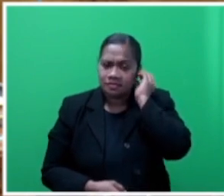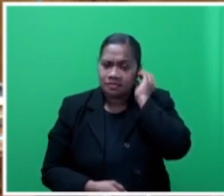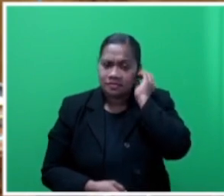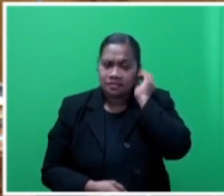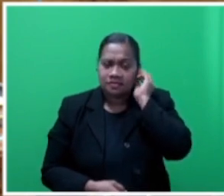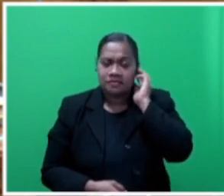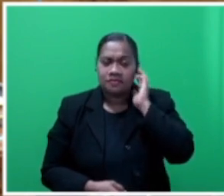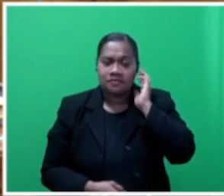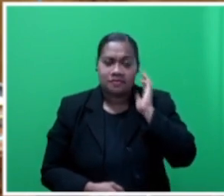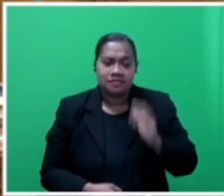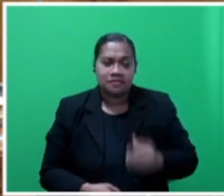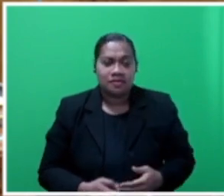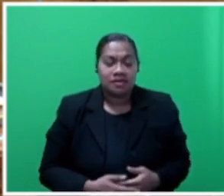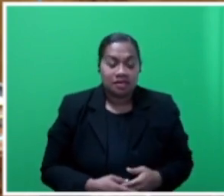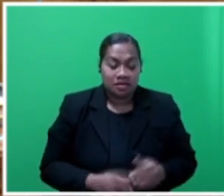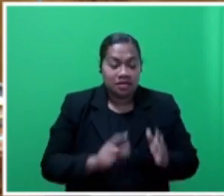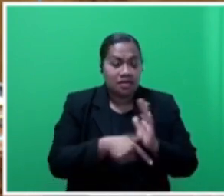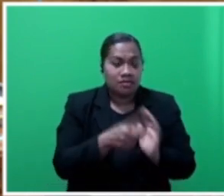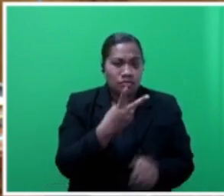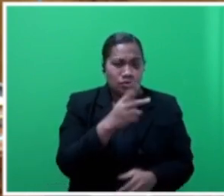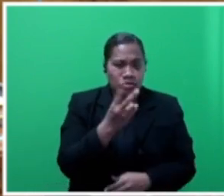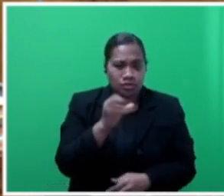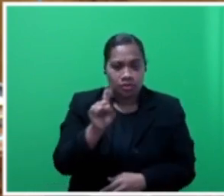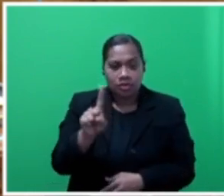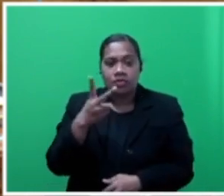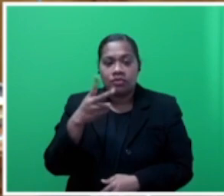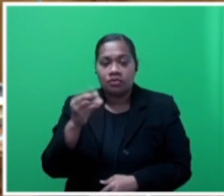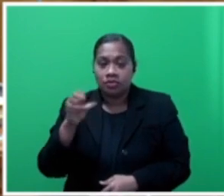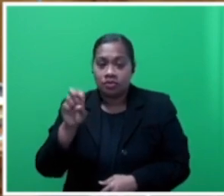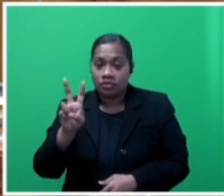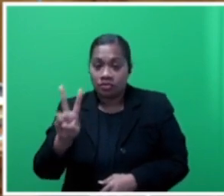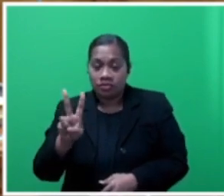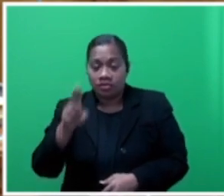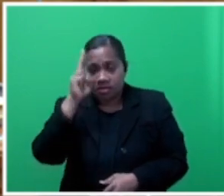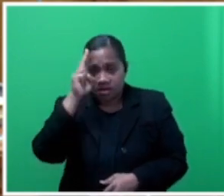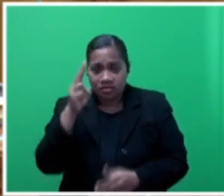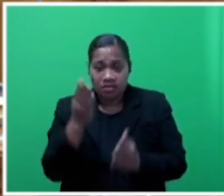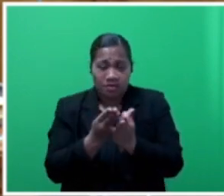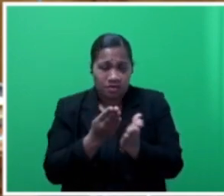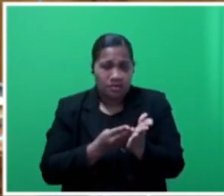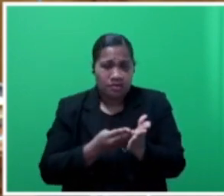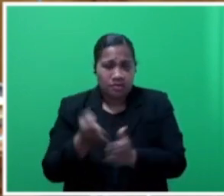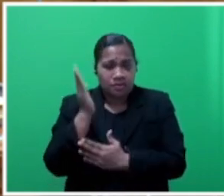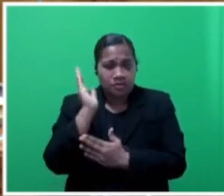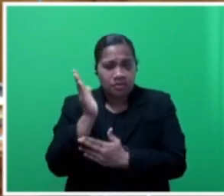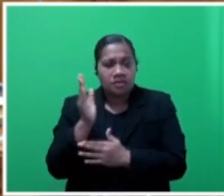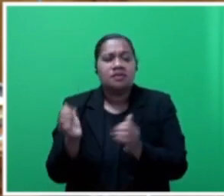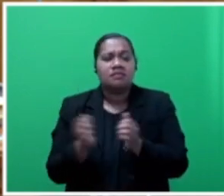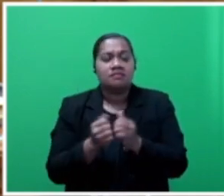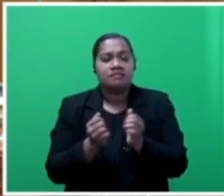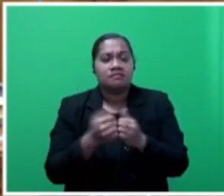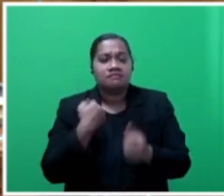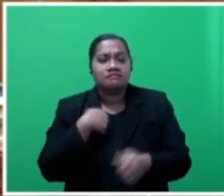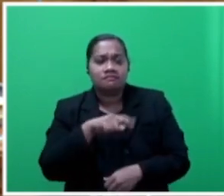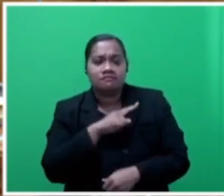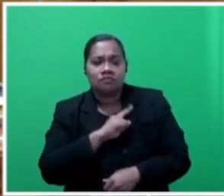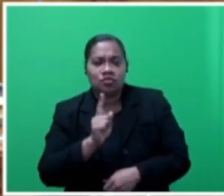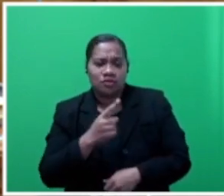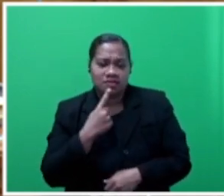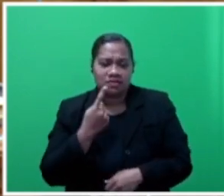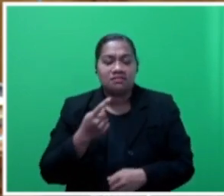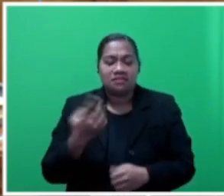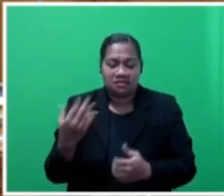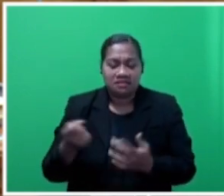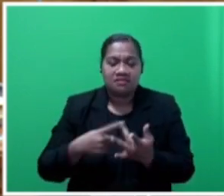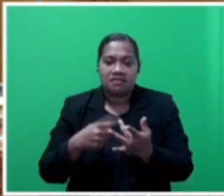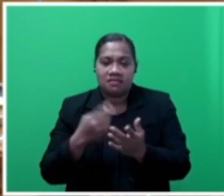at the time of the 2021-2022 national budget presentation, many of us could predict that there would be another budget within 12